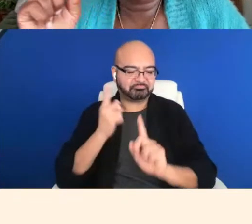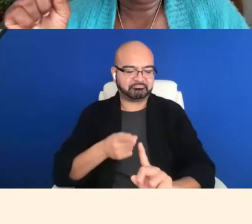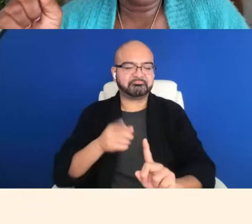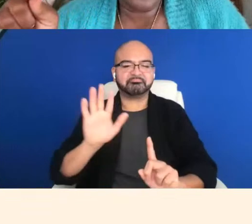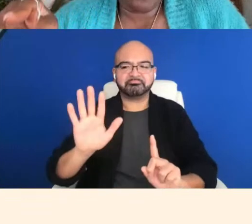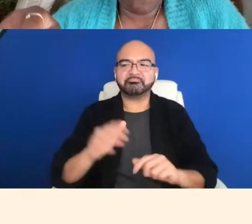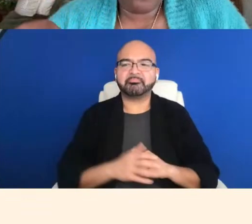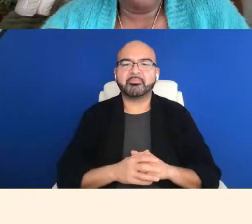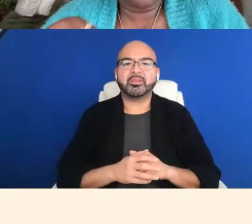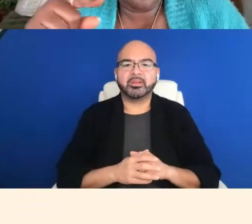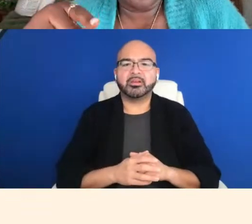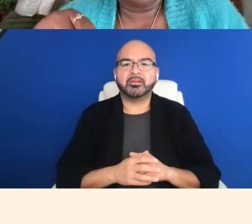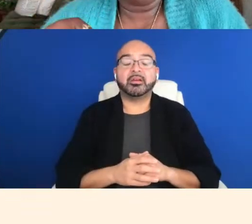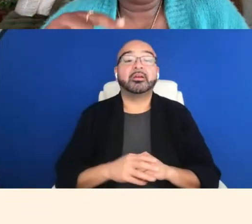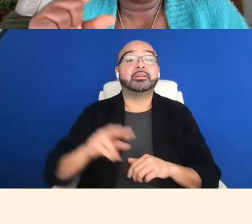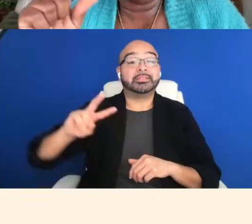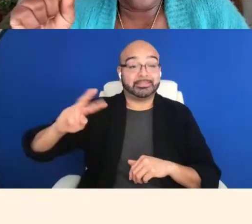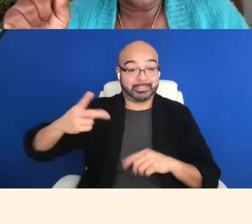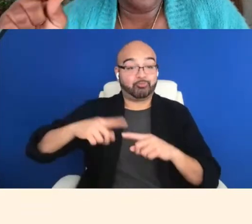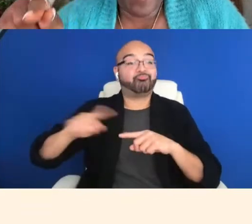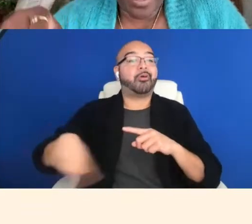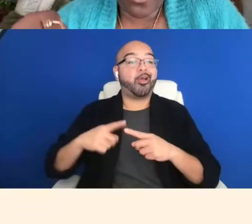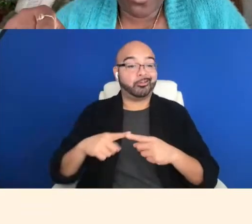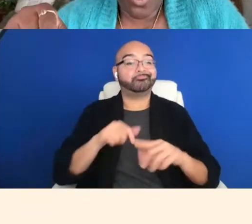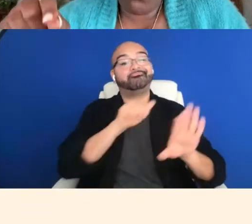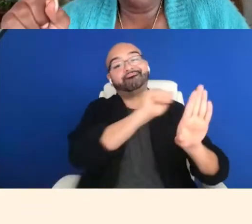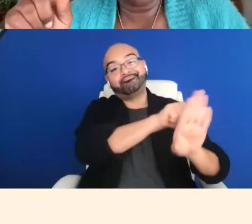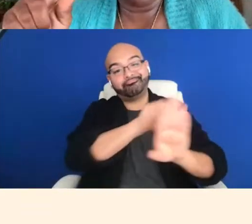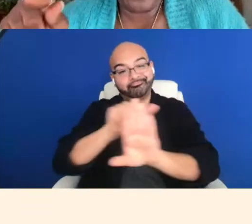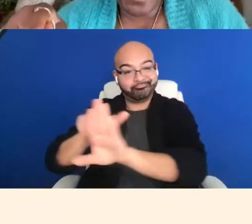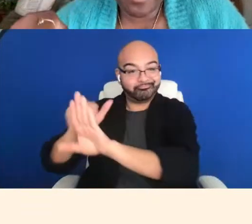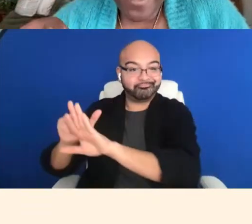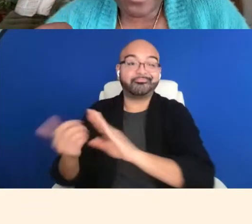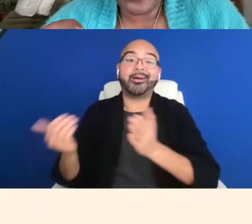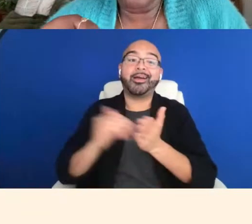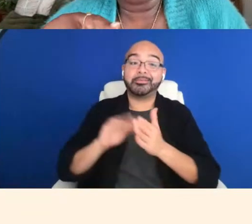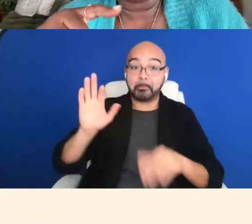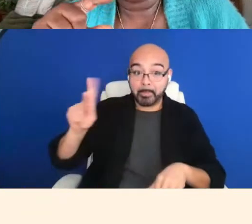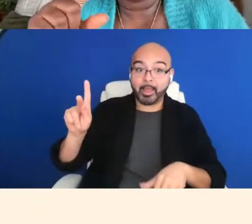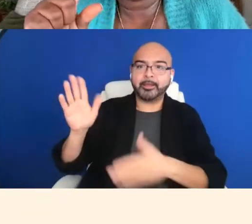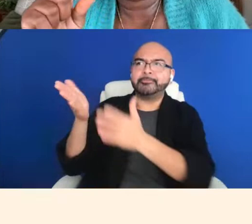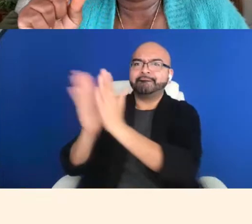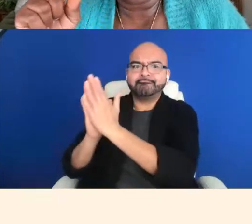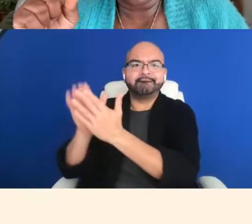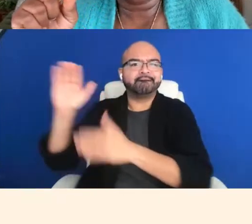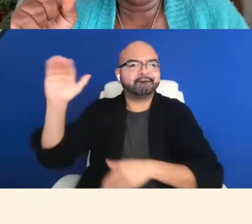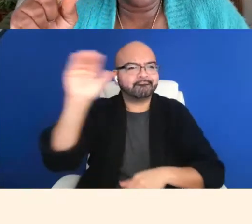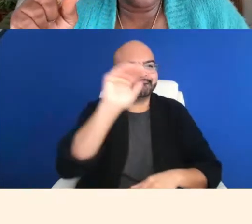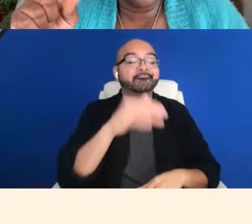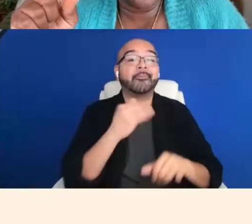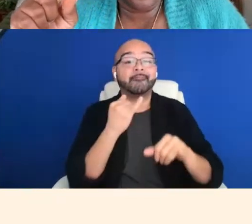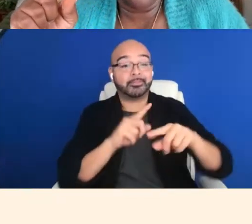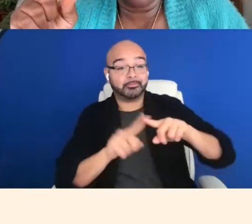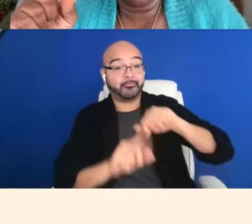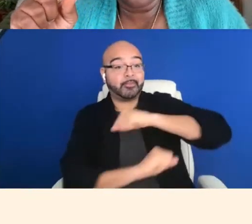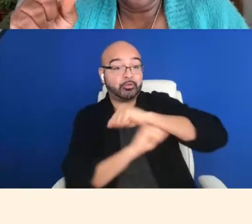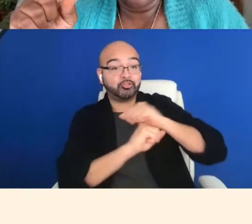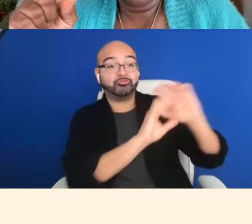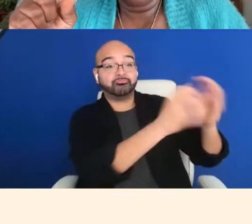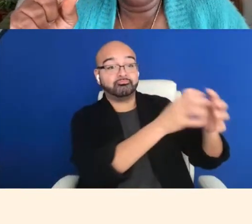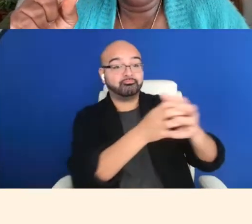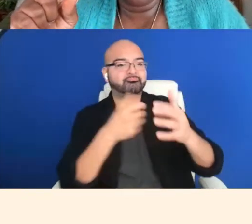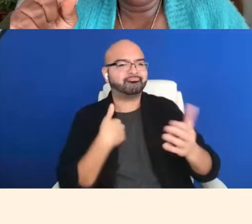we did our second round of door knocking. We went back to banks. We went back to foundations. We went back to